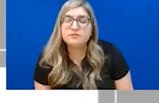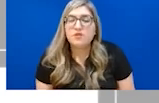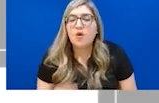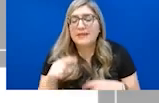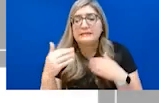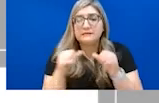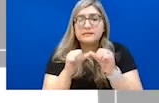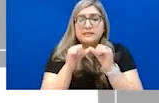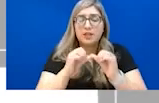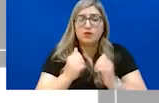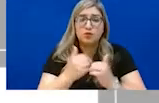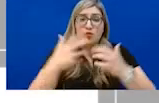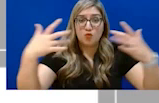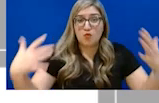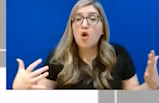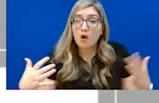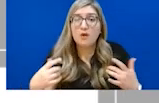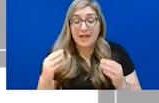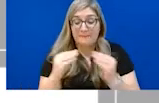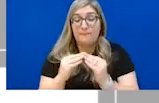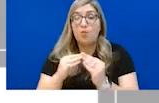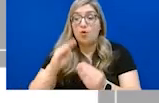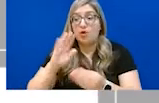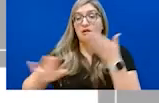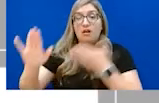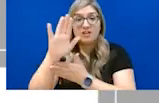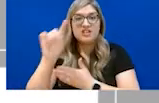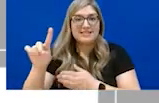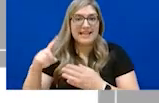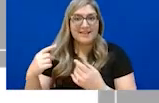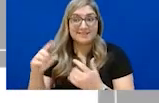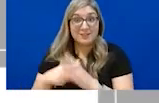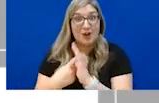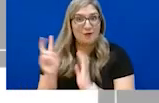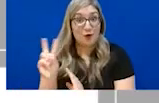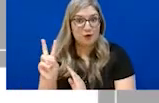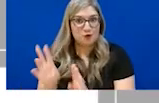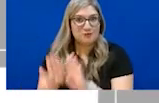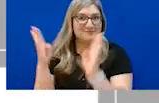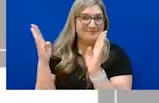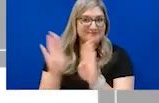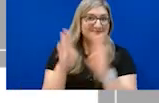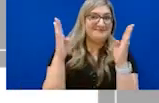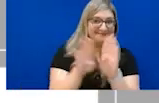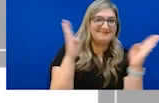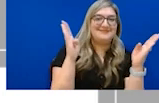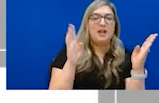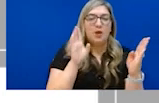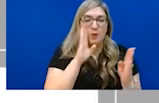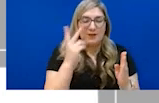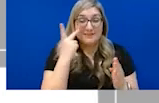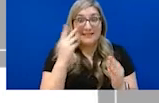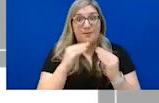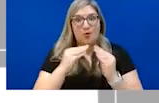students getting an opportunity to take a class that fits into their academic goals. So